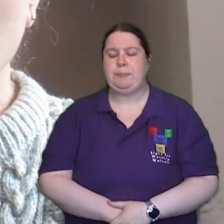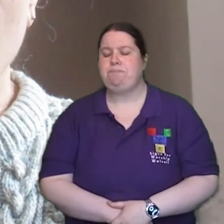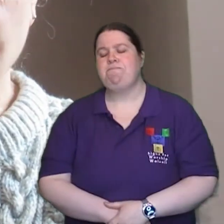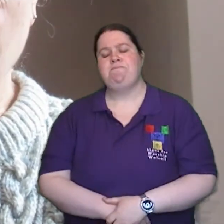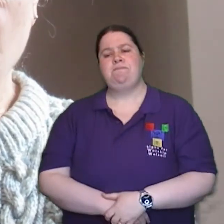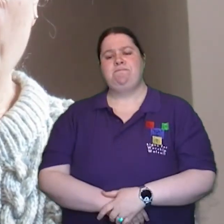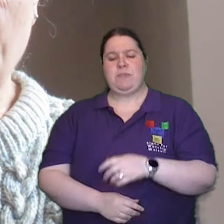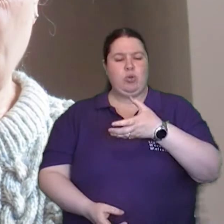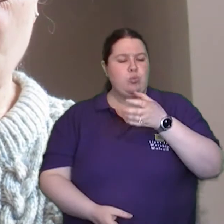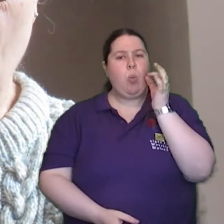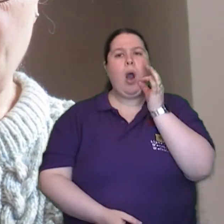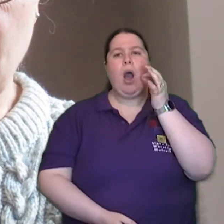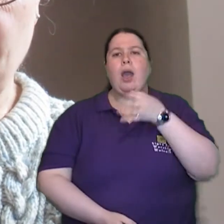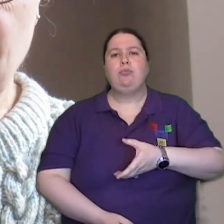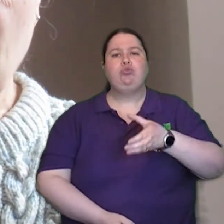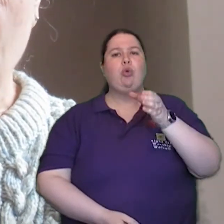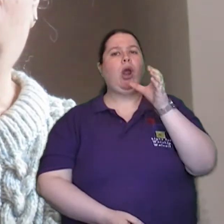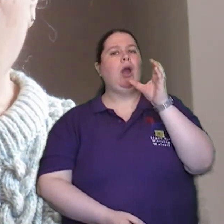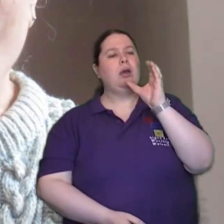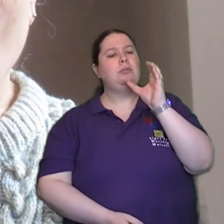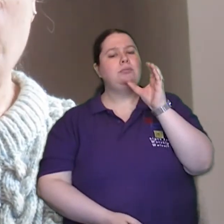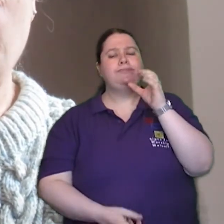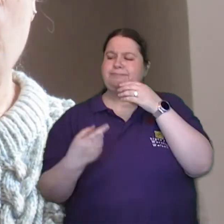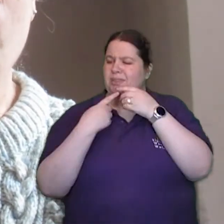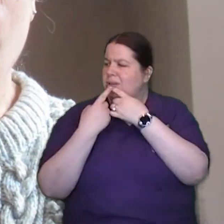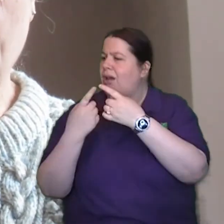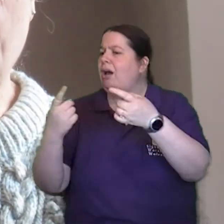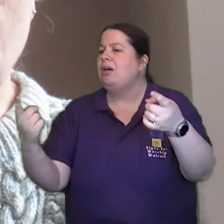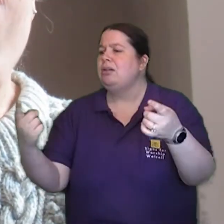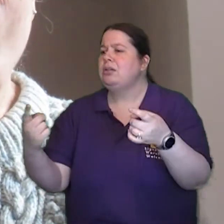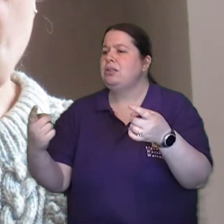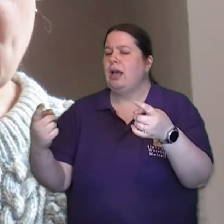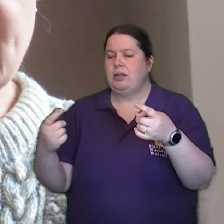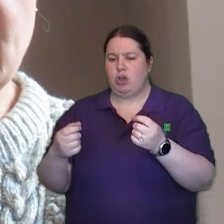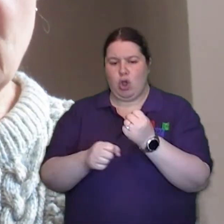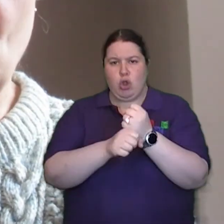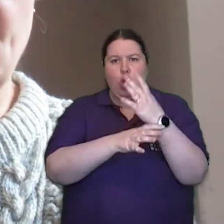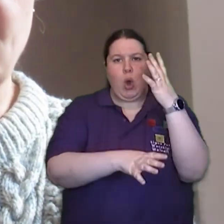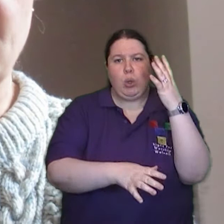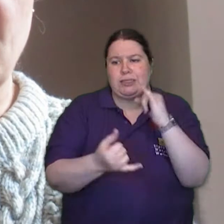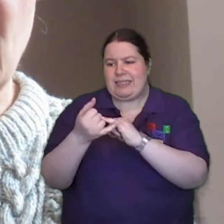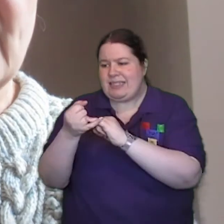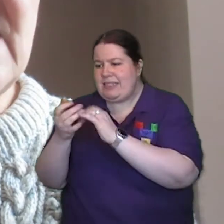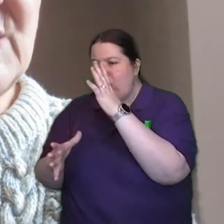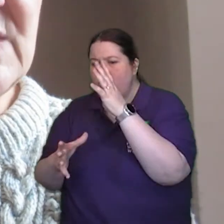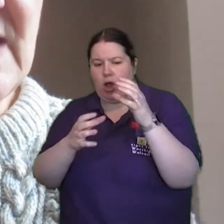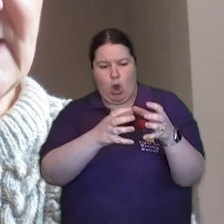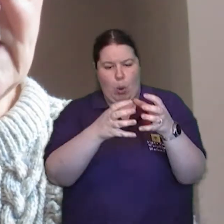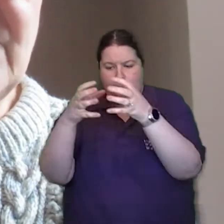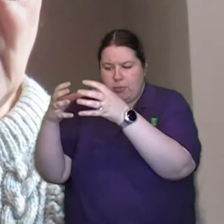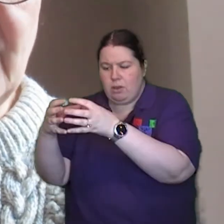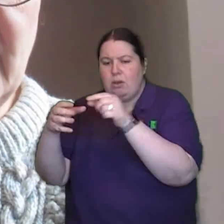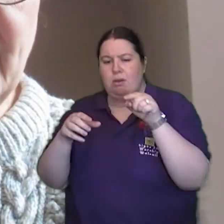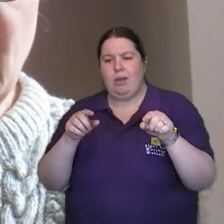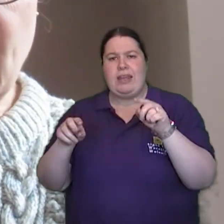While Belshazzar was drinking his wine, he gave orders to bring in the gold and silver goblets that Nebuchadnezzar